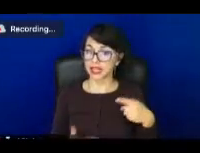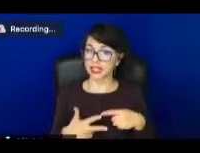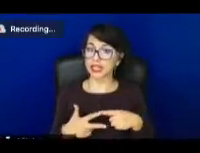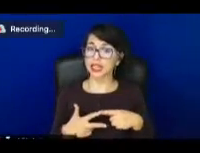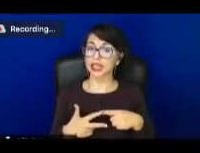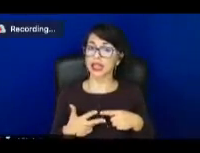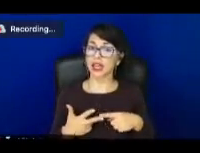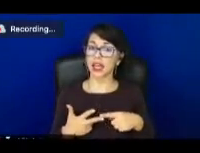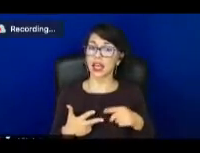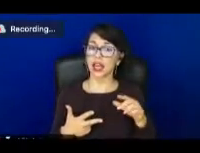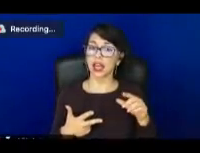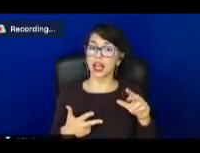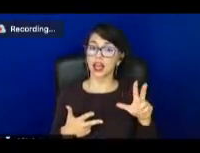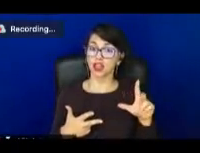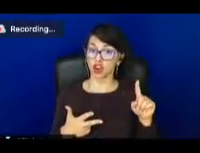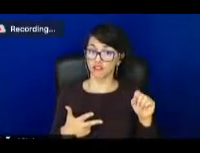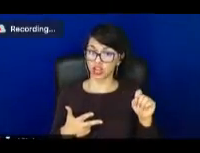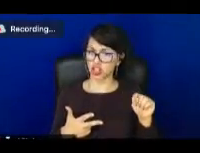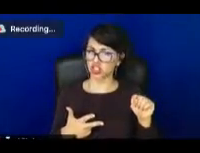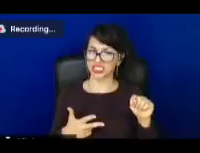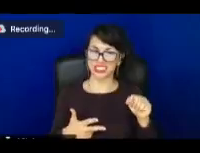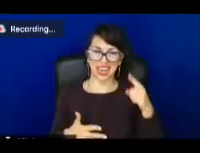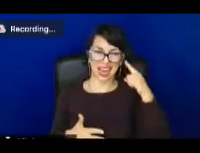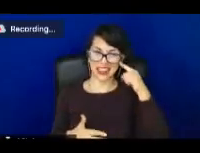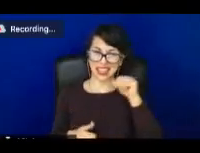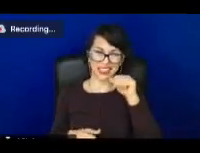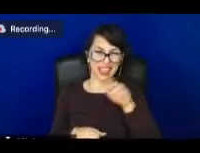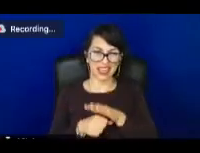the 10th. Okay.